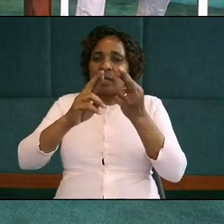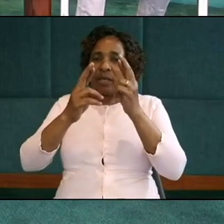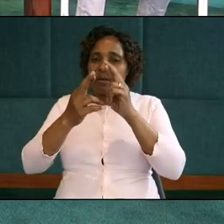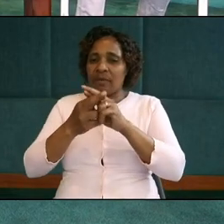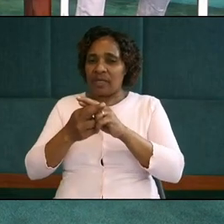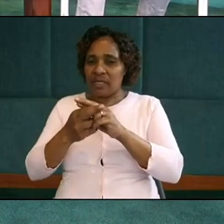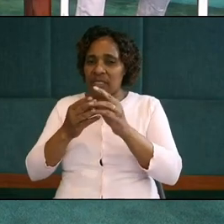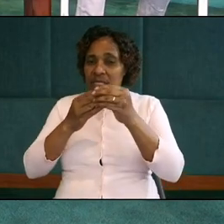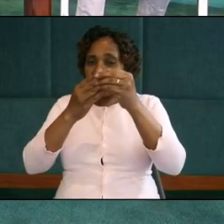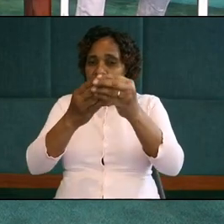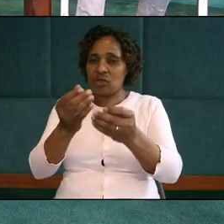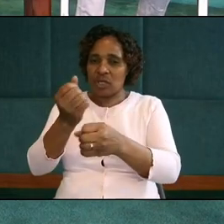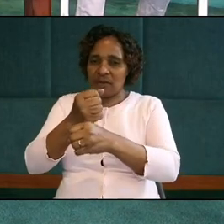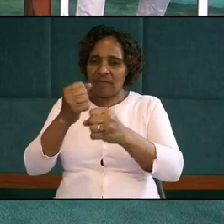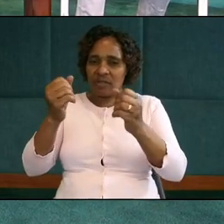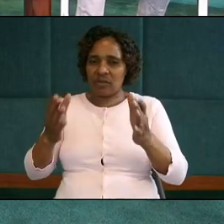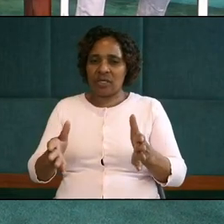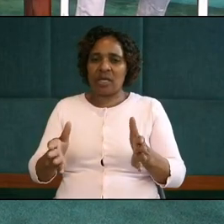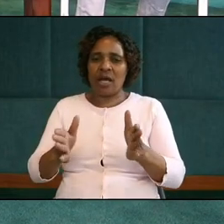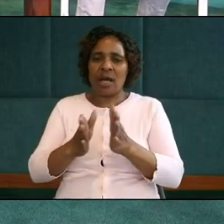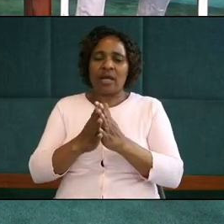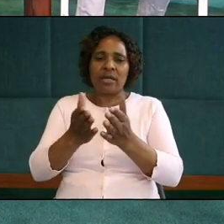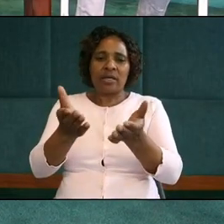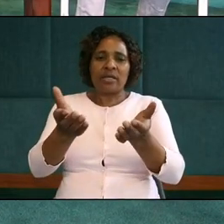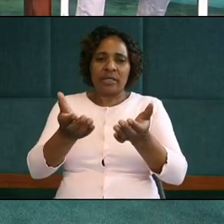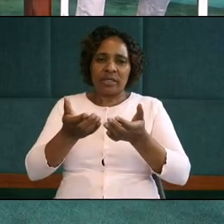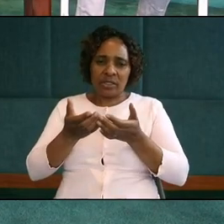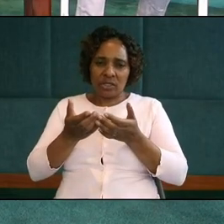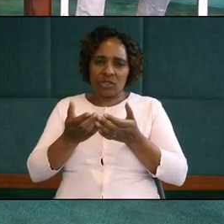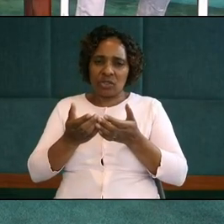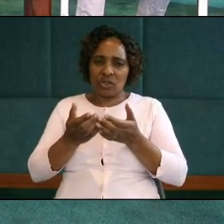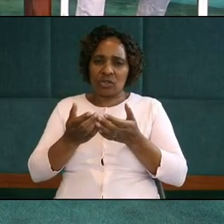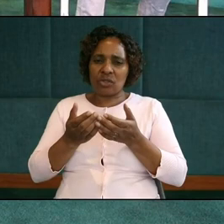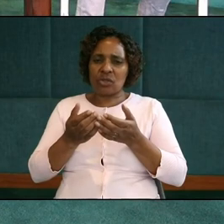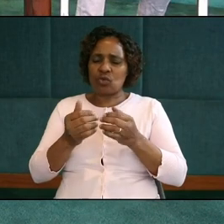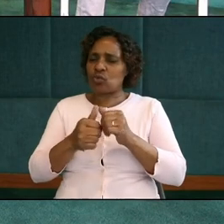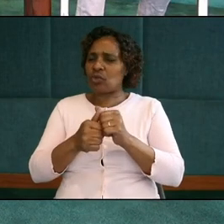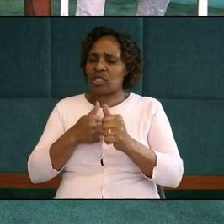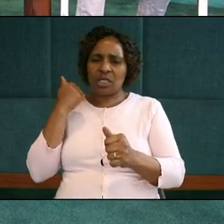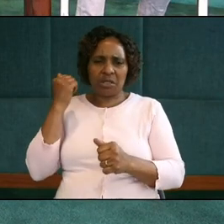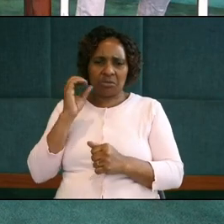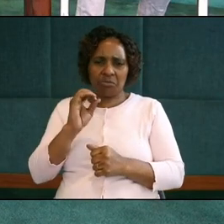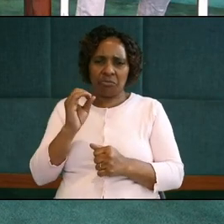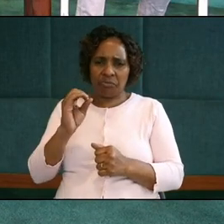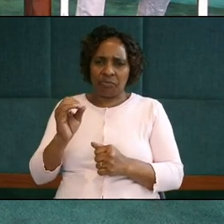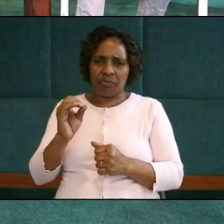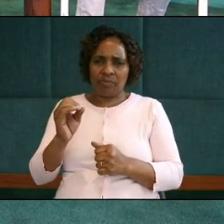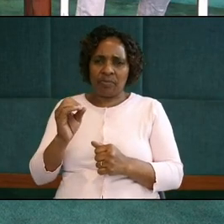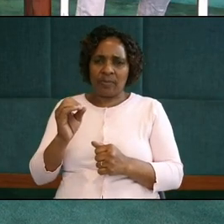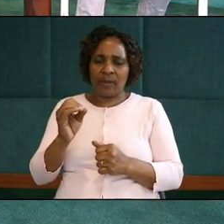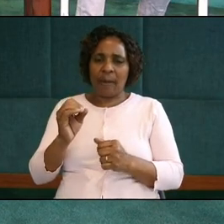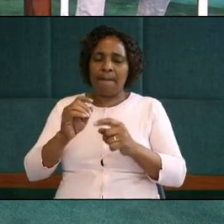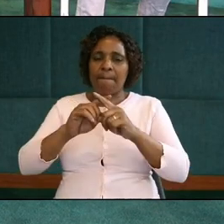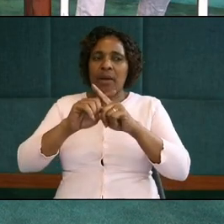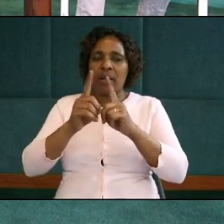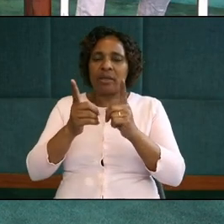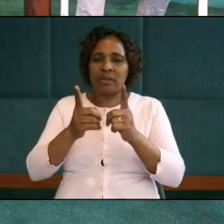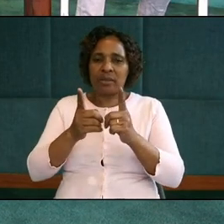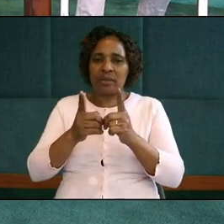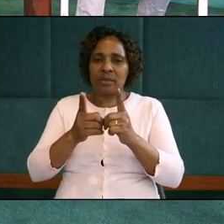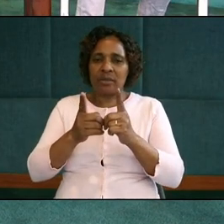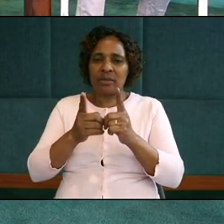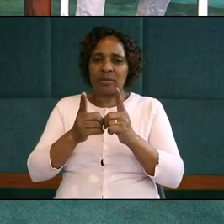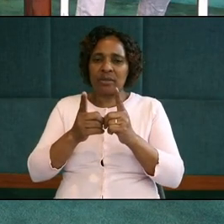to salvation and leaves on not reject to, but